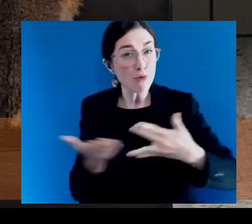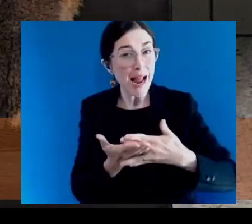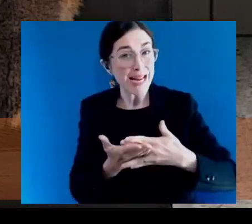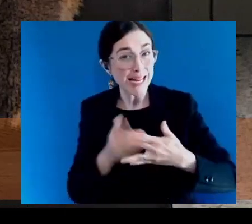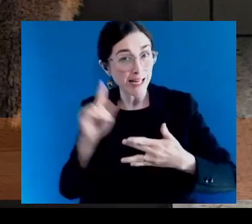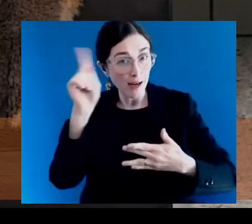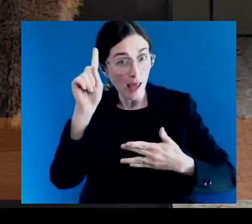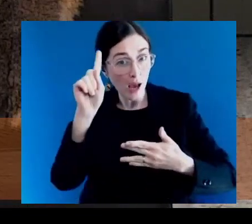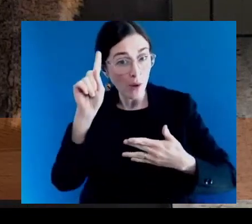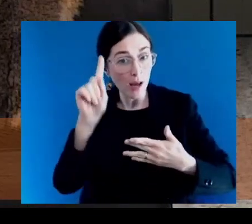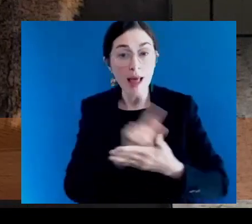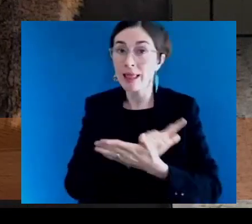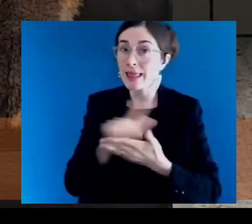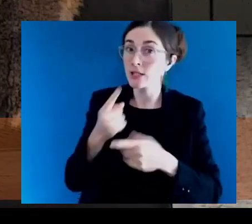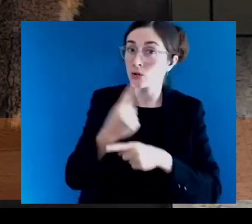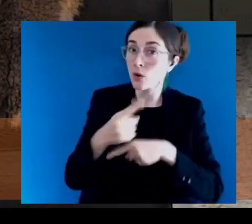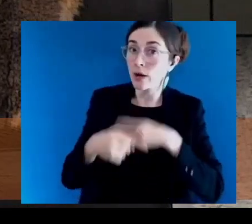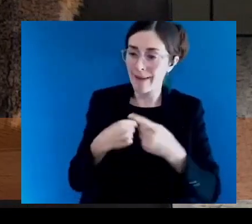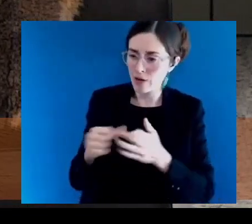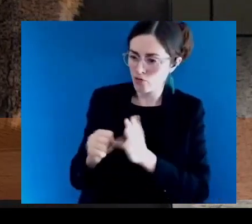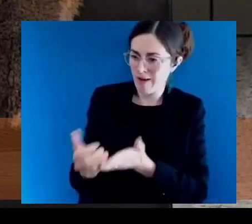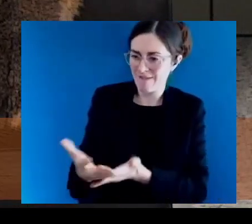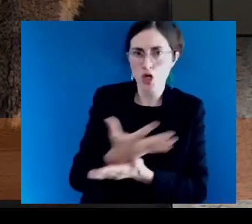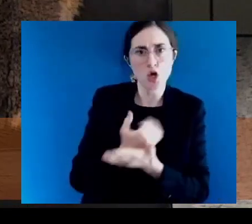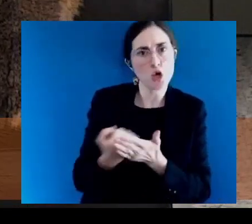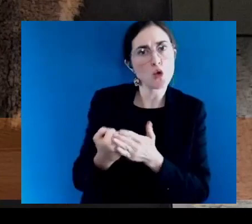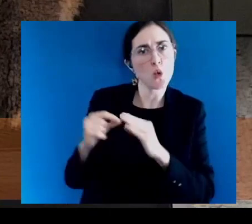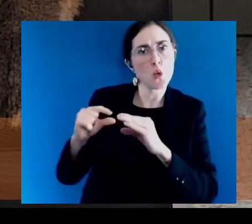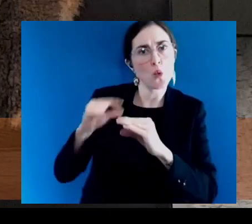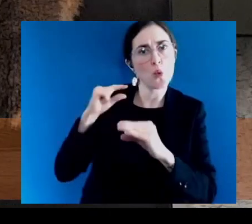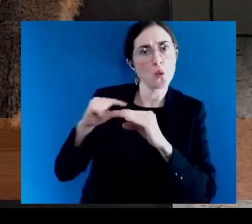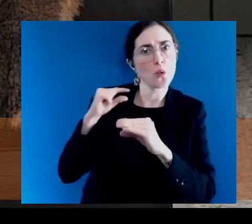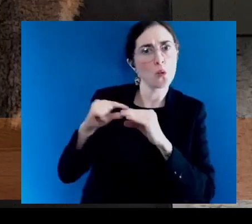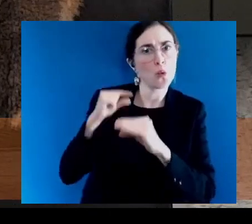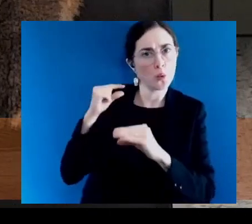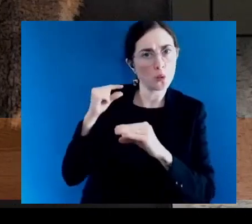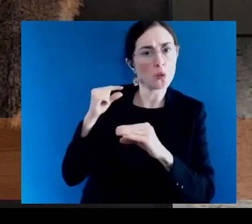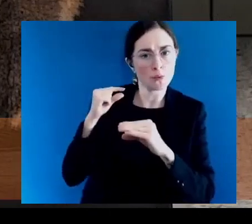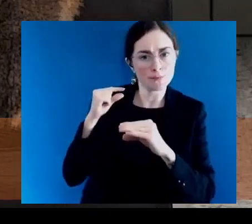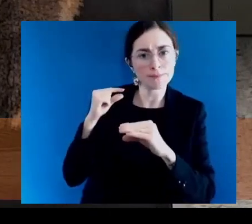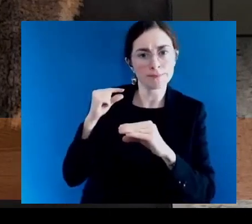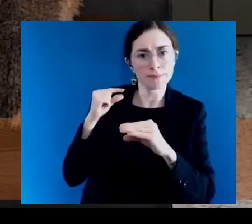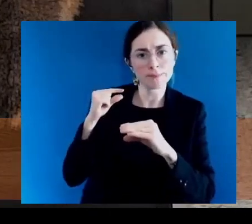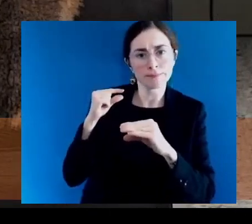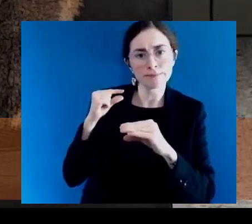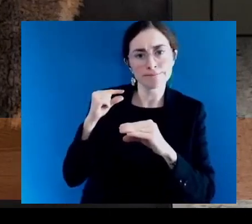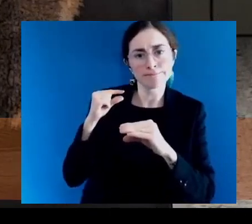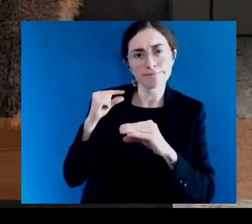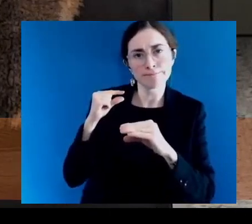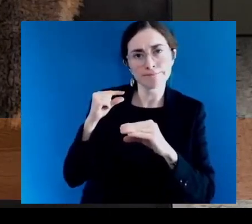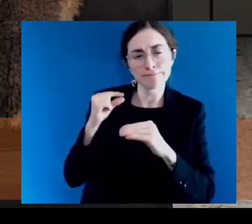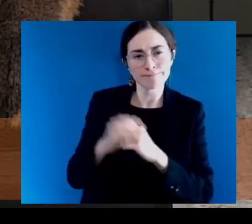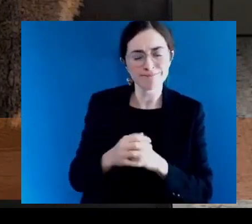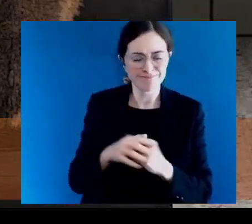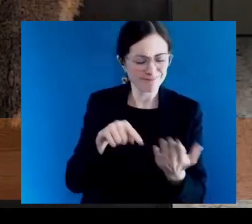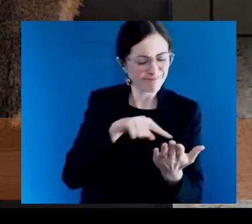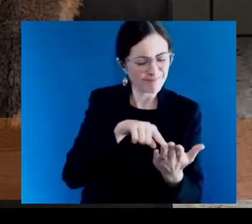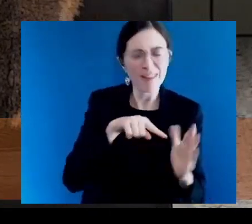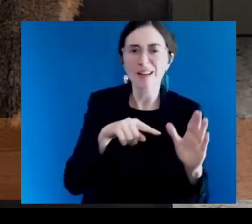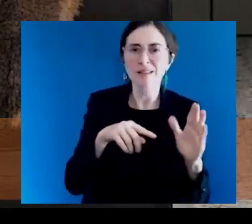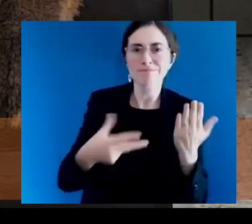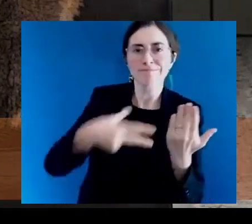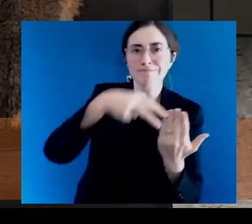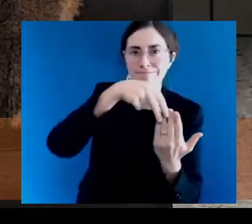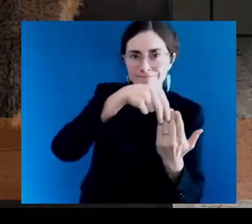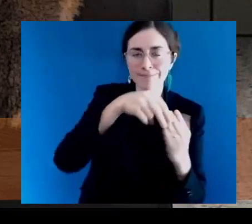that revenue stream and the it's annexure